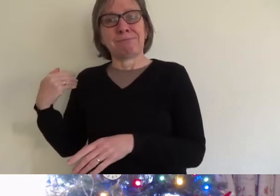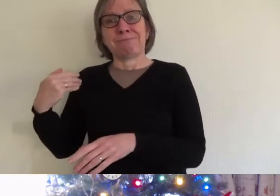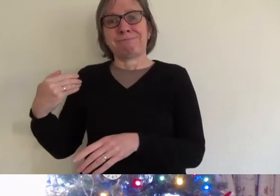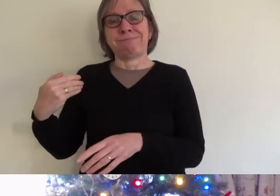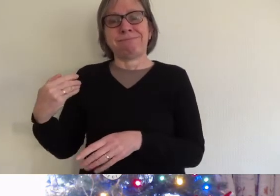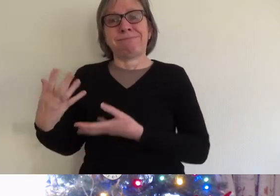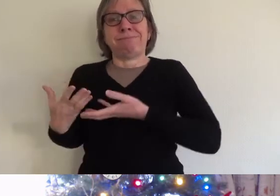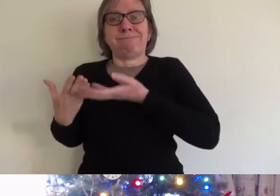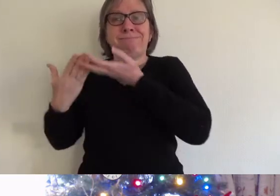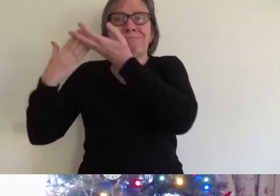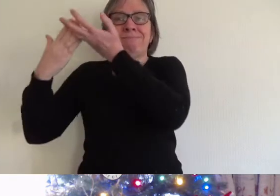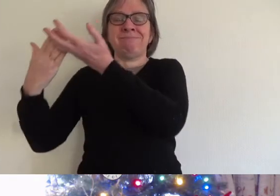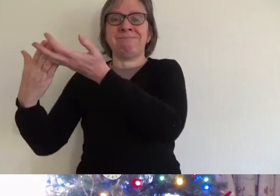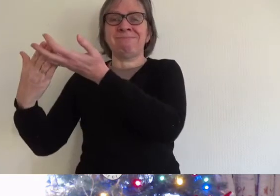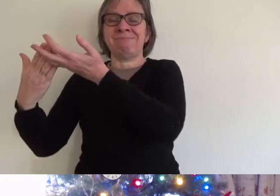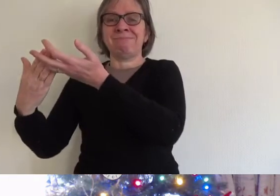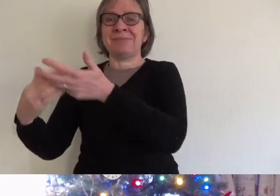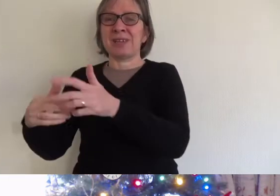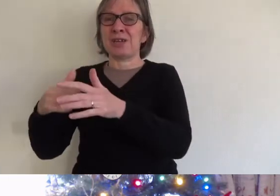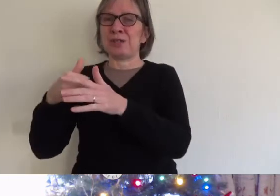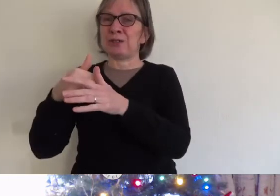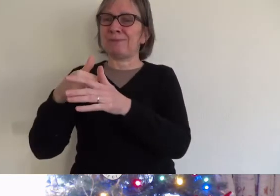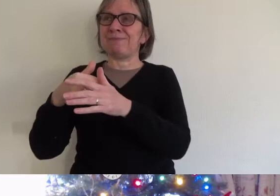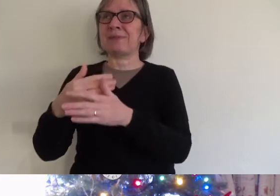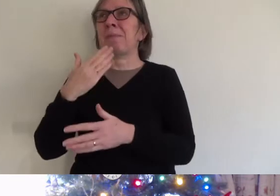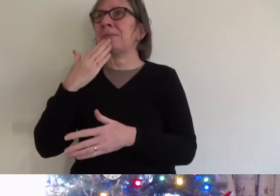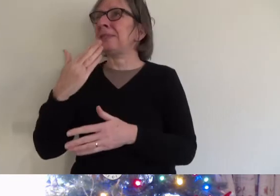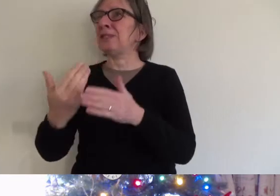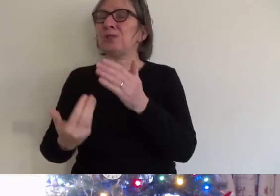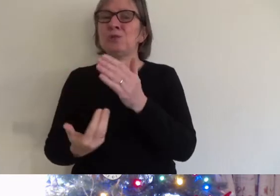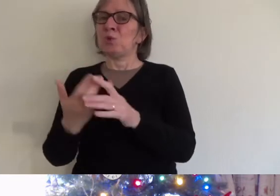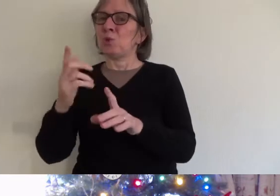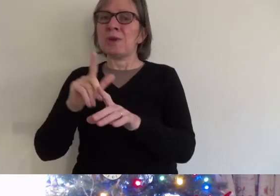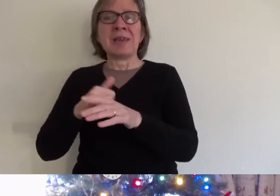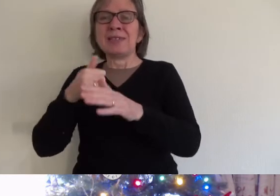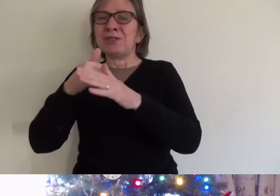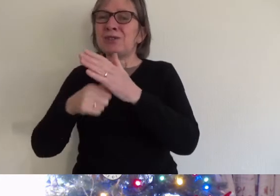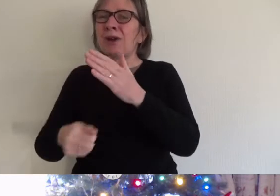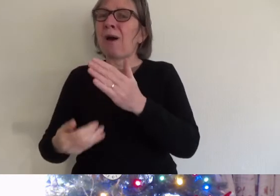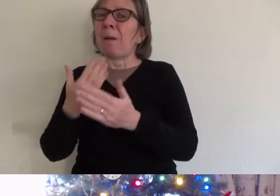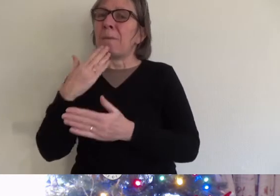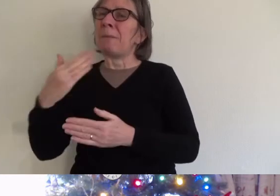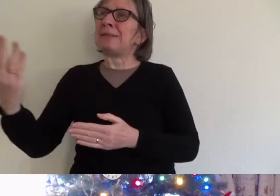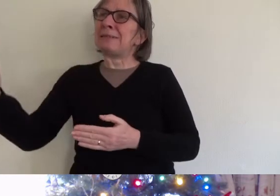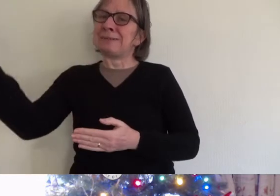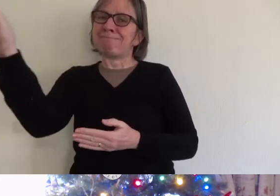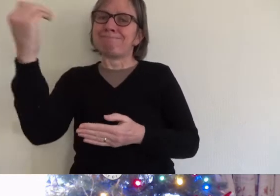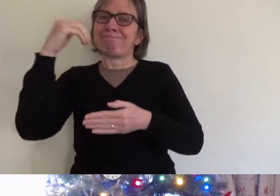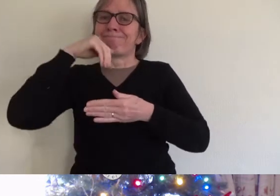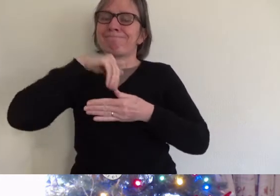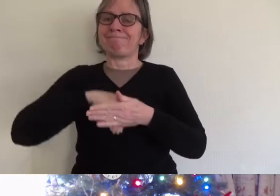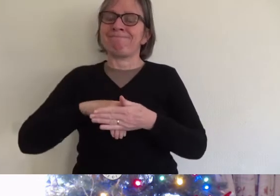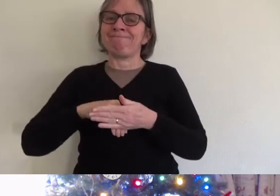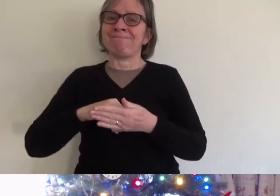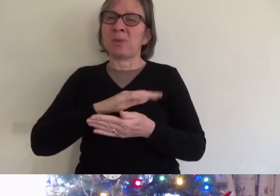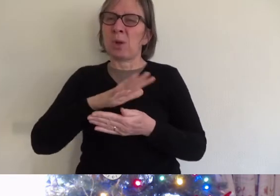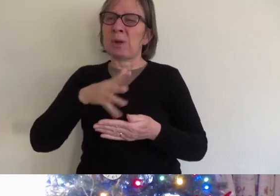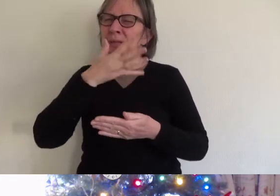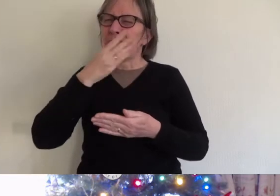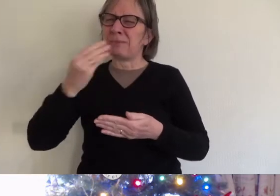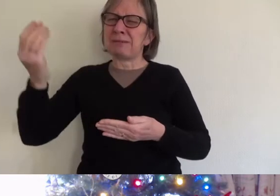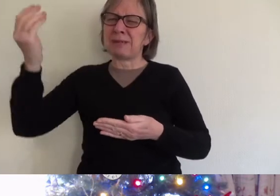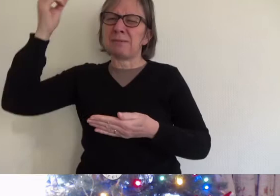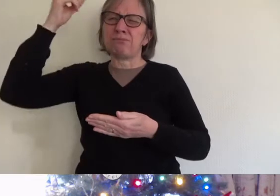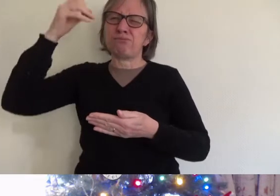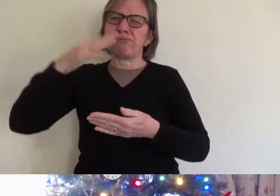new year, please indwell us, enrich us, fill us with your spirit, fill us with your love,